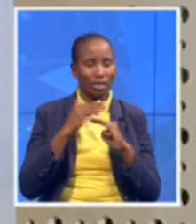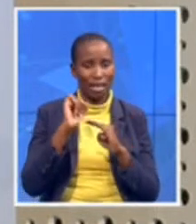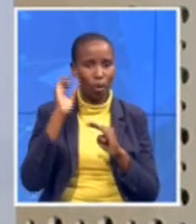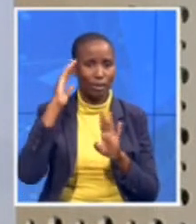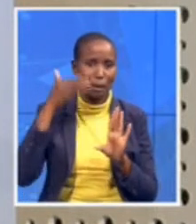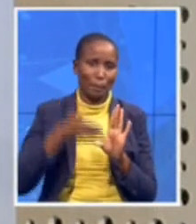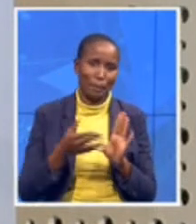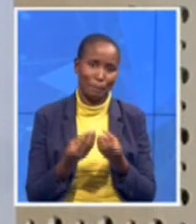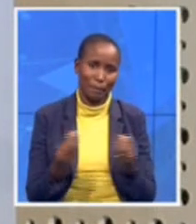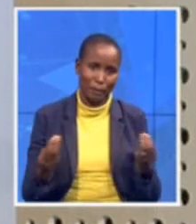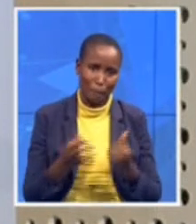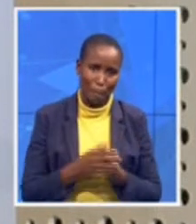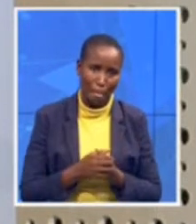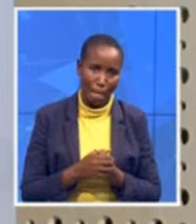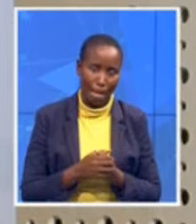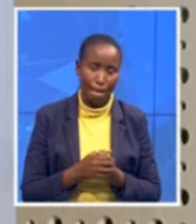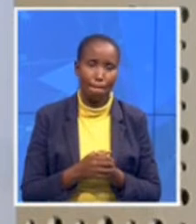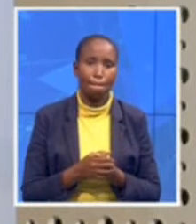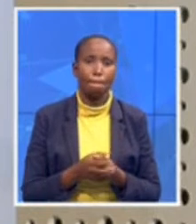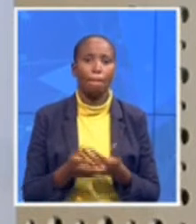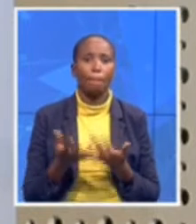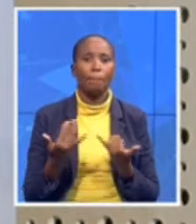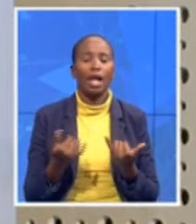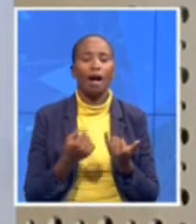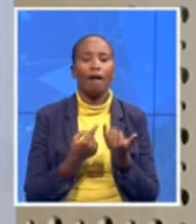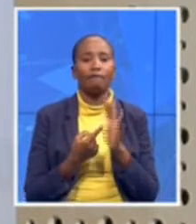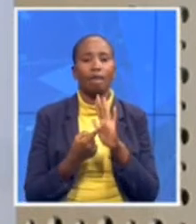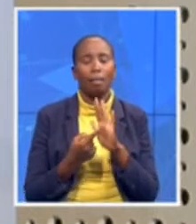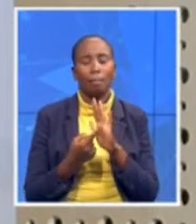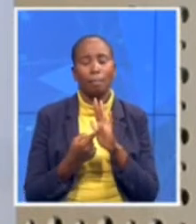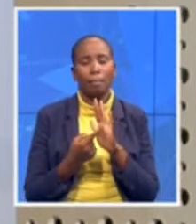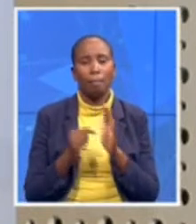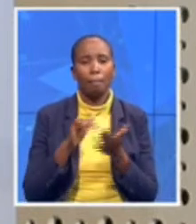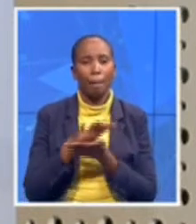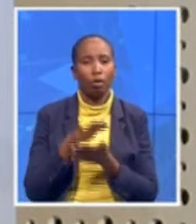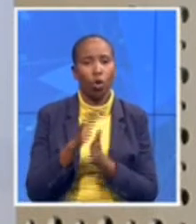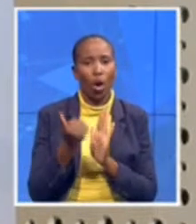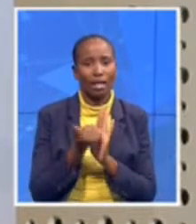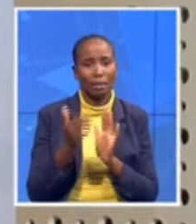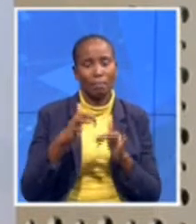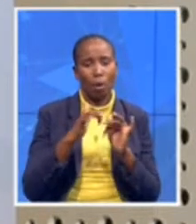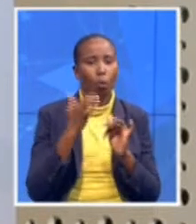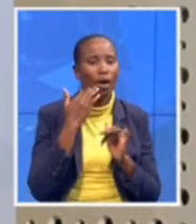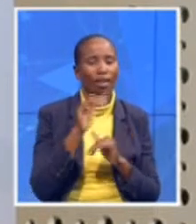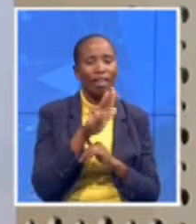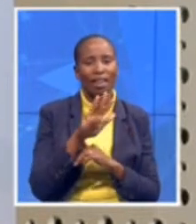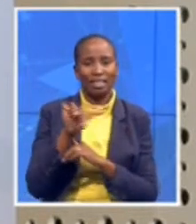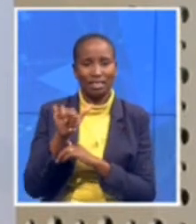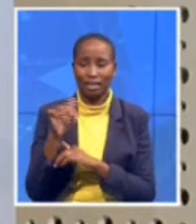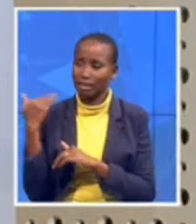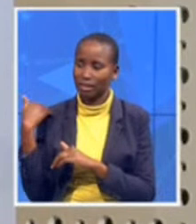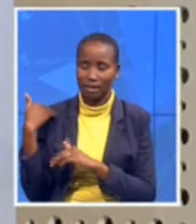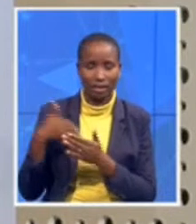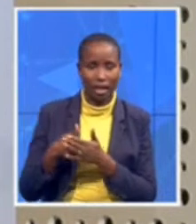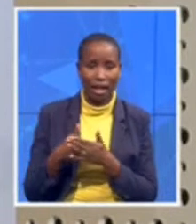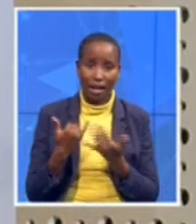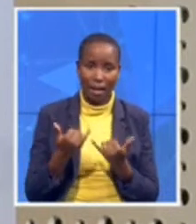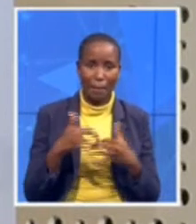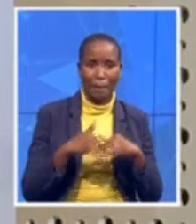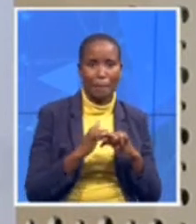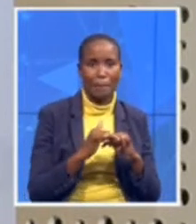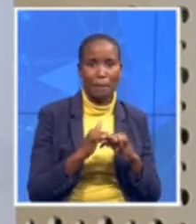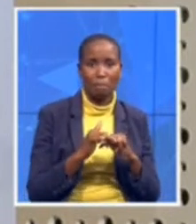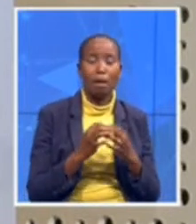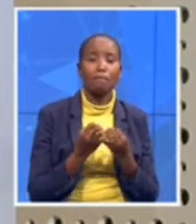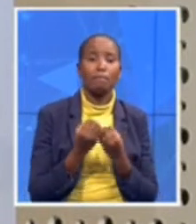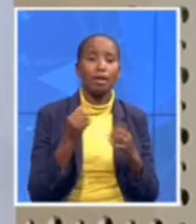and Publication Act was put in place in 1996. Over the years, we have refined our systems and processes to format